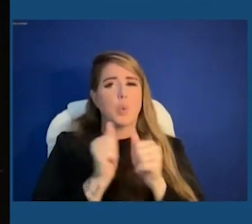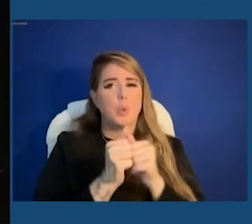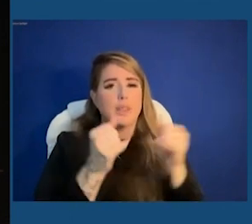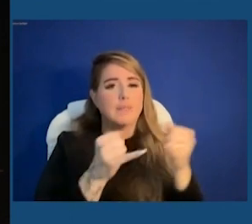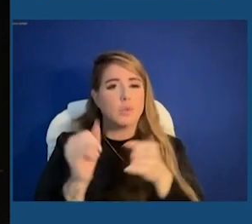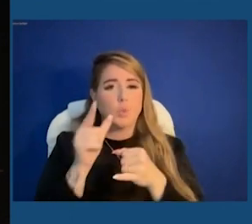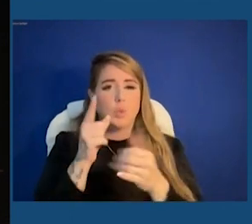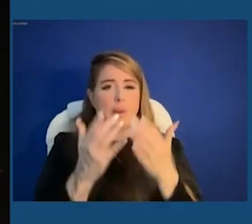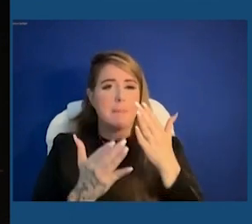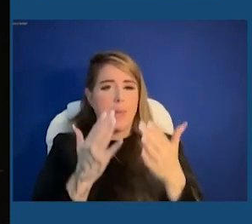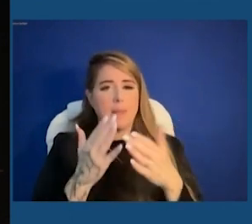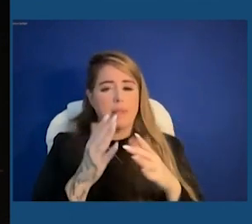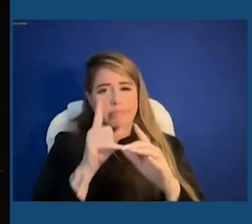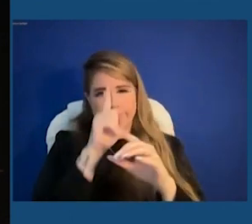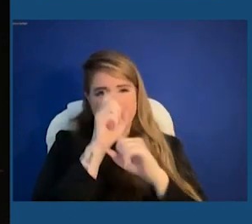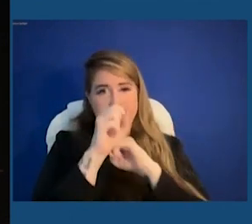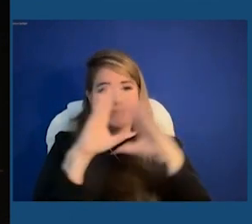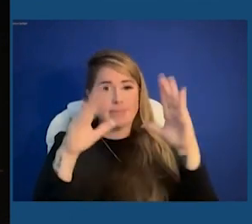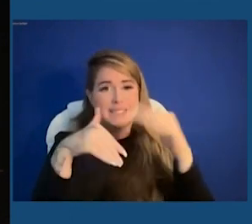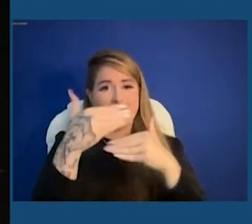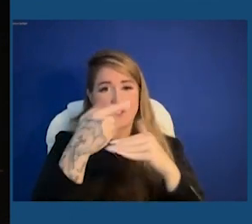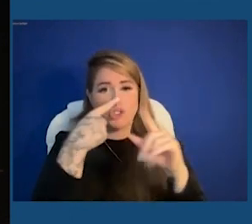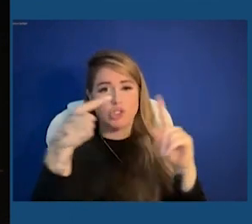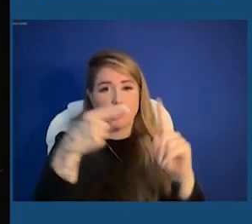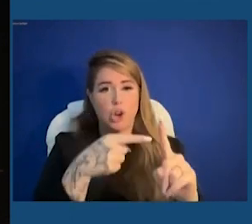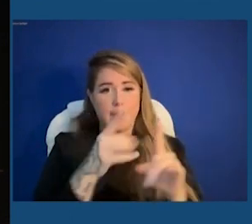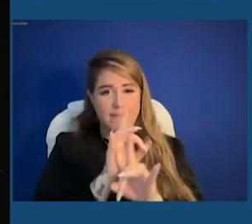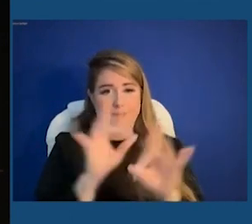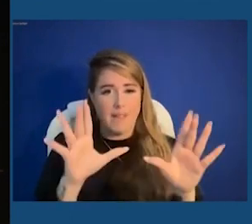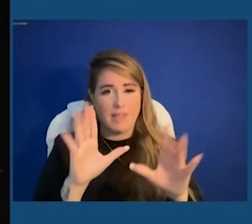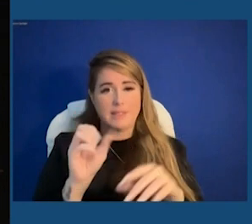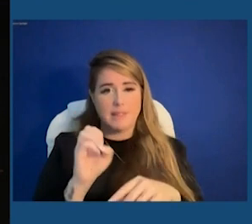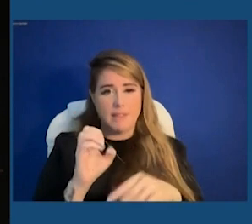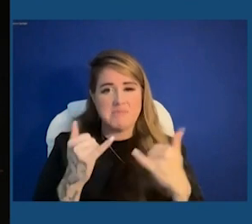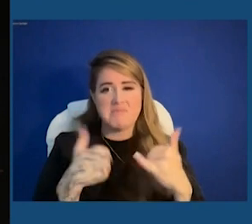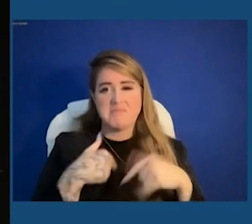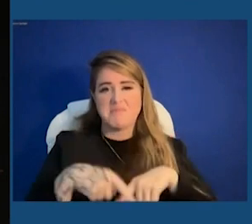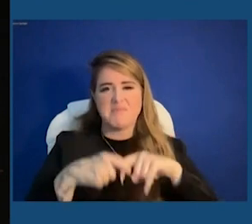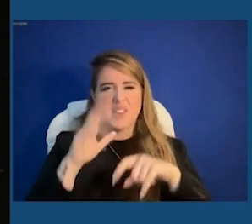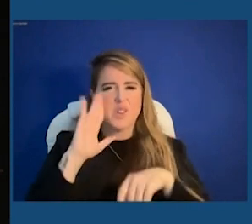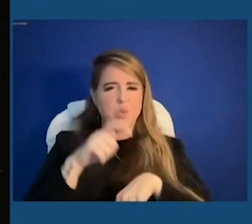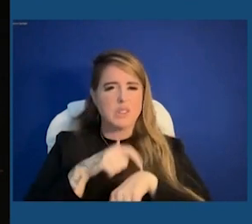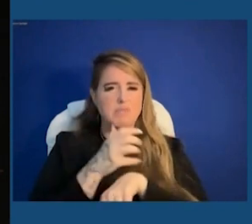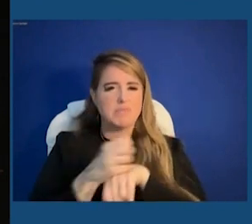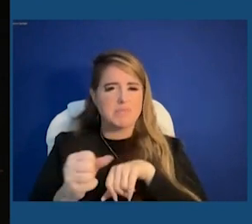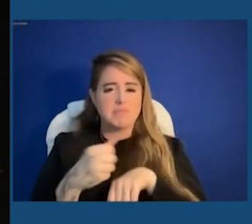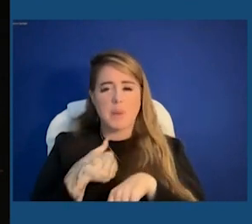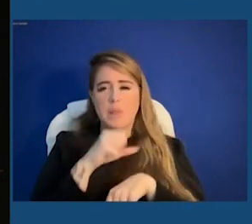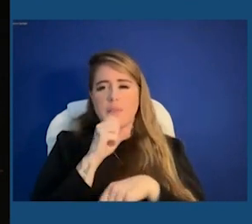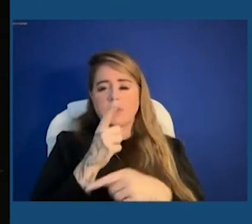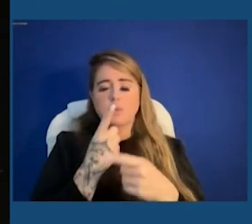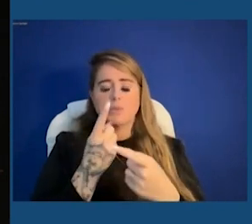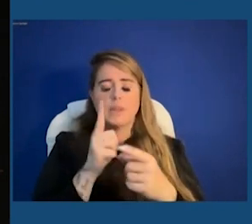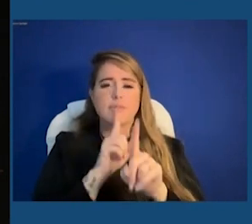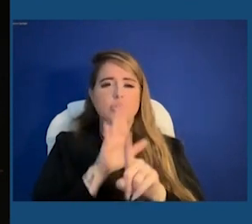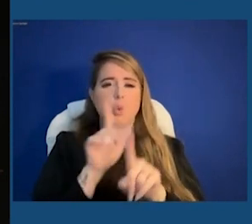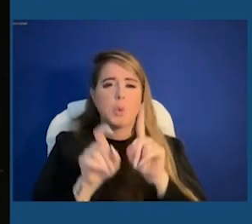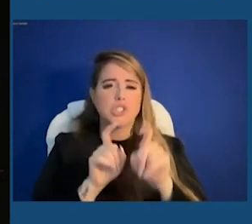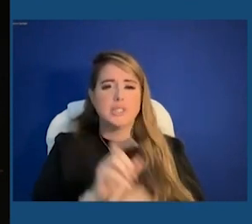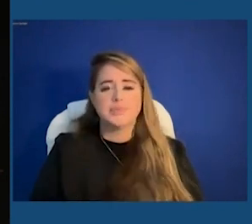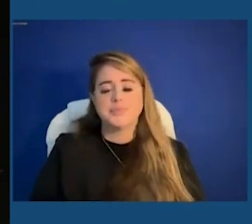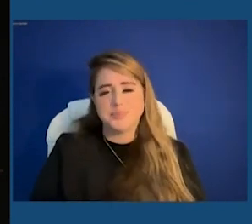that next targeted violence case in Monroe County. So I'm going to stop right there. I know we're short on time, but love to answer any questions people have.